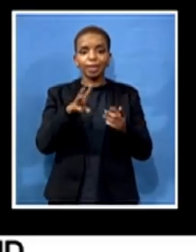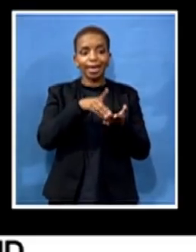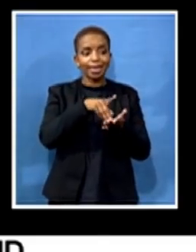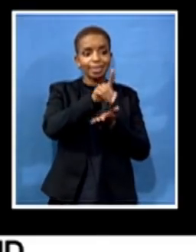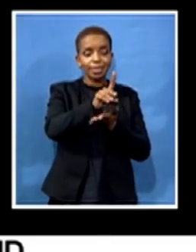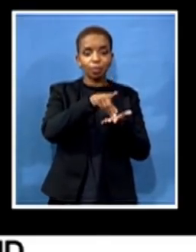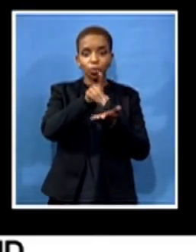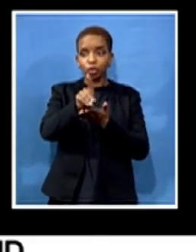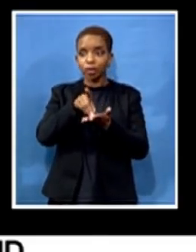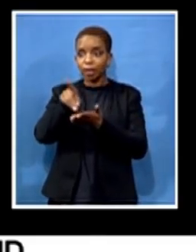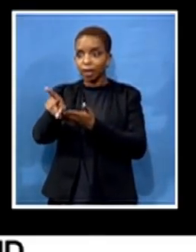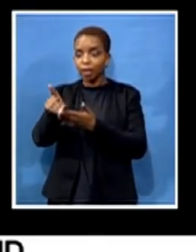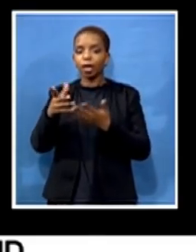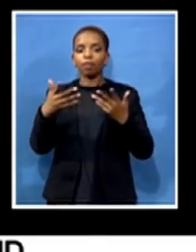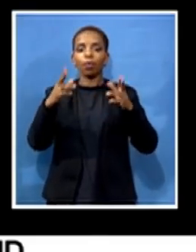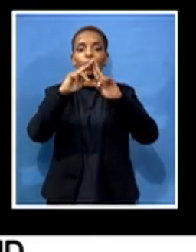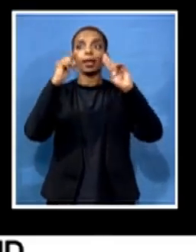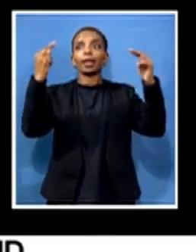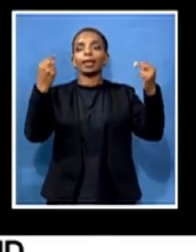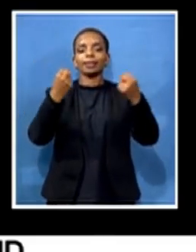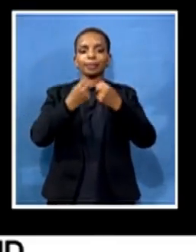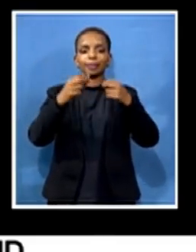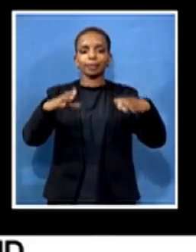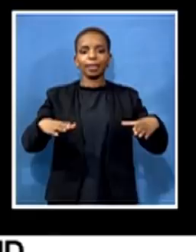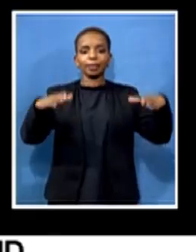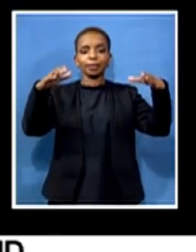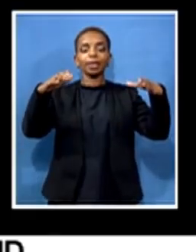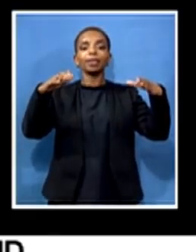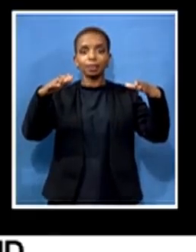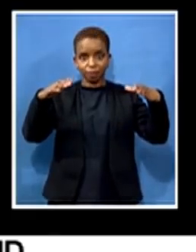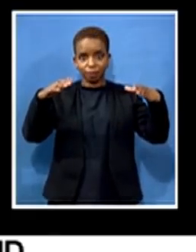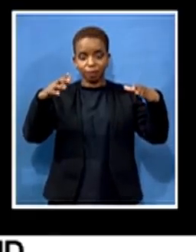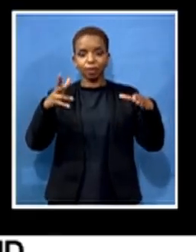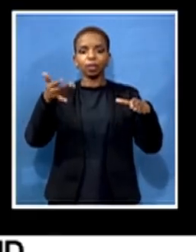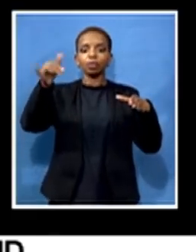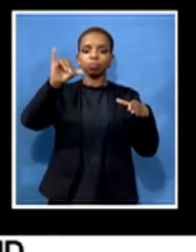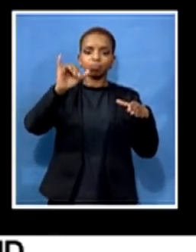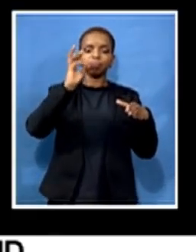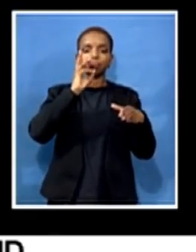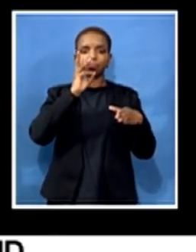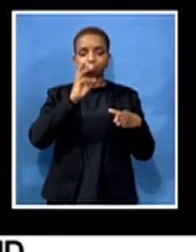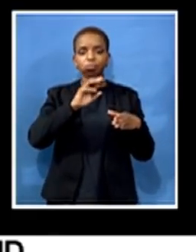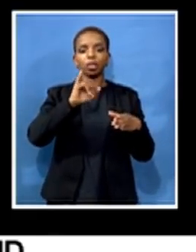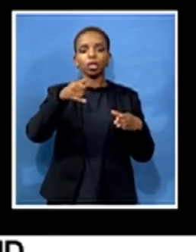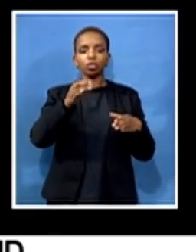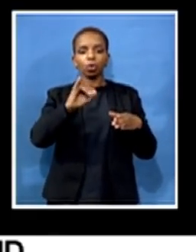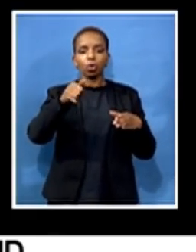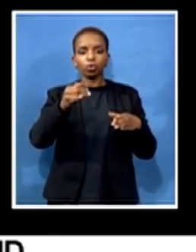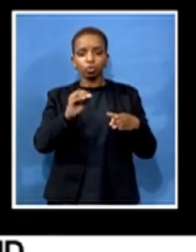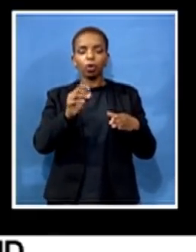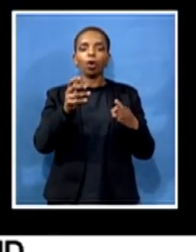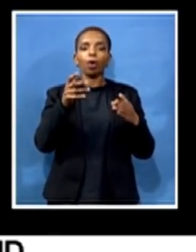I said, and tankers and JoJo tanks has been centralized through water and